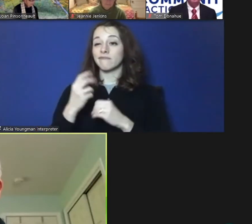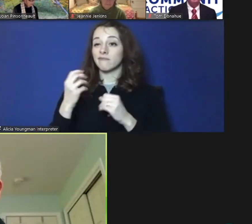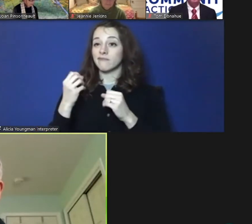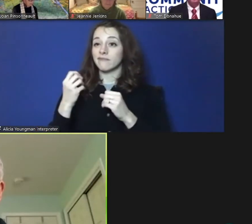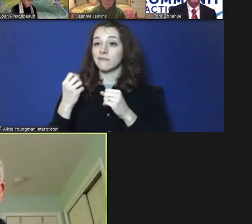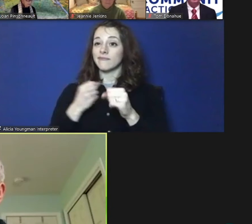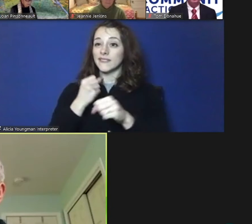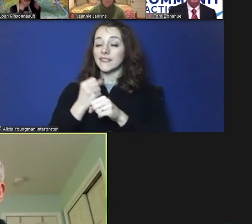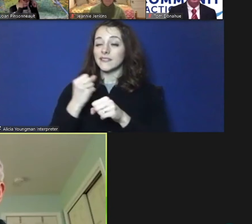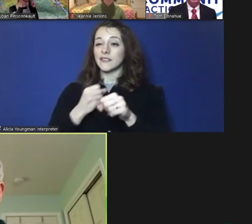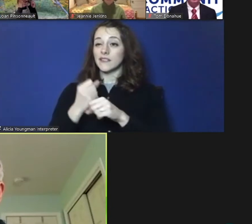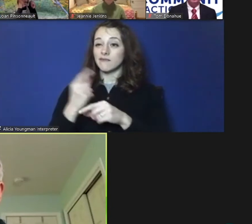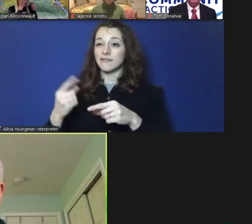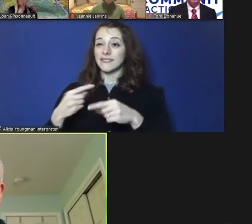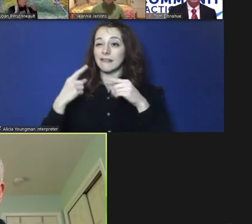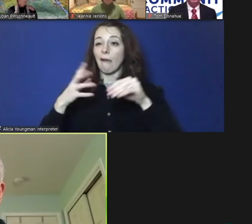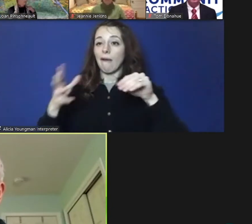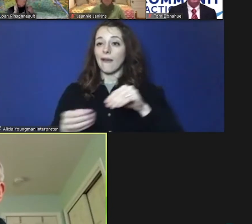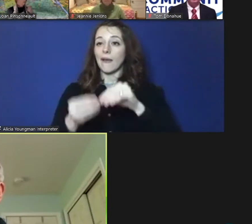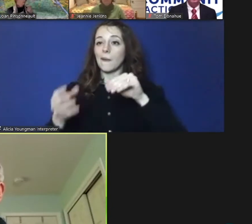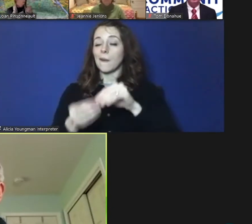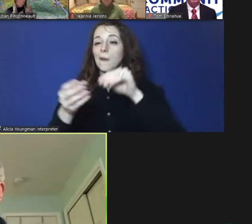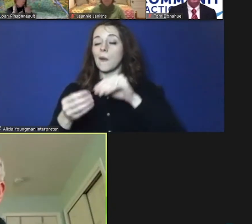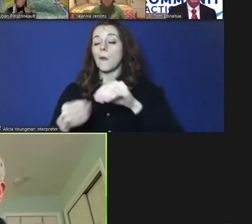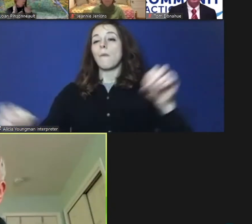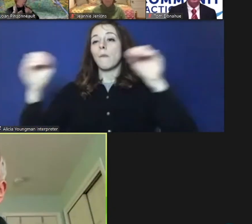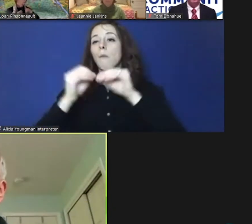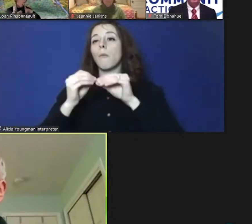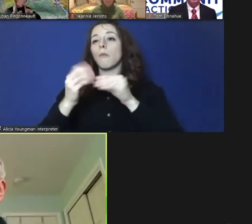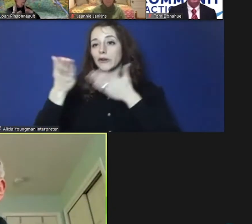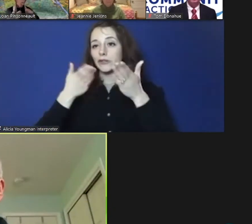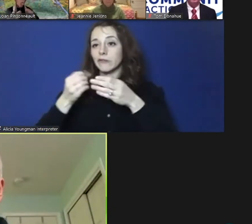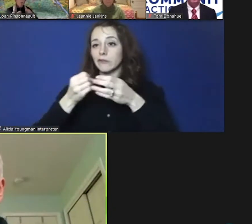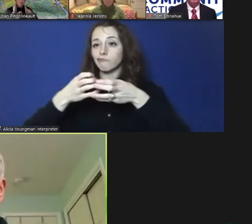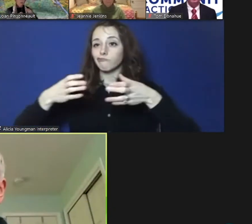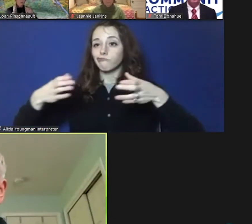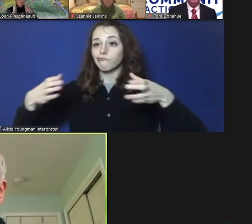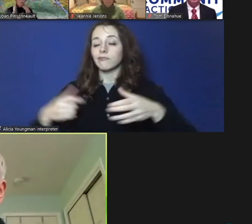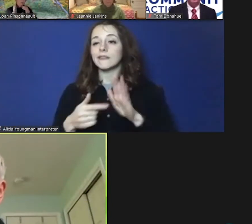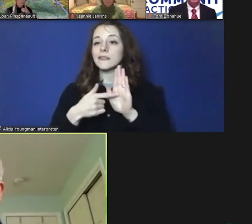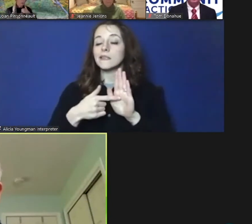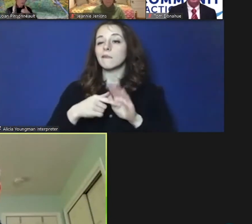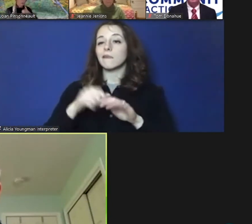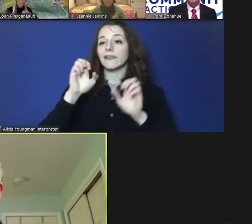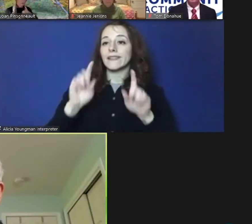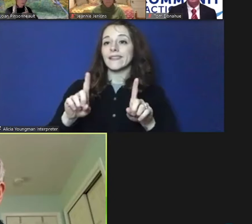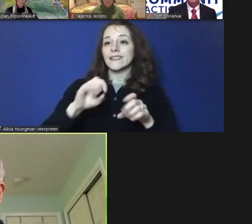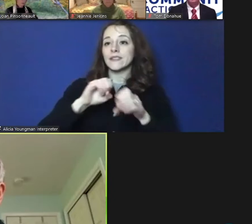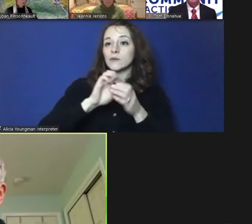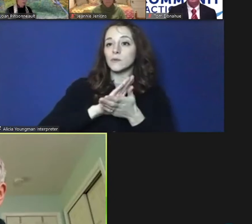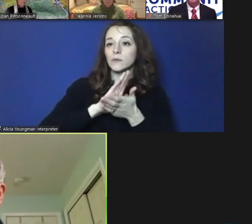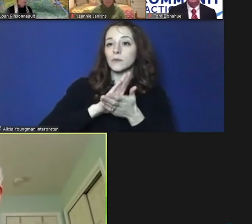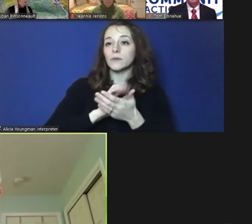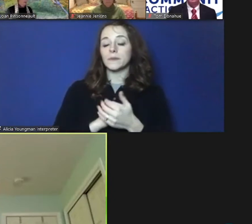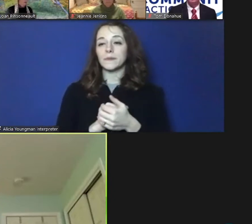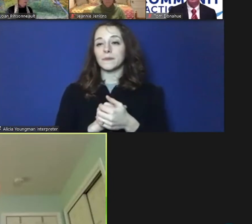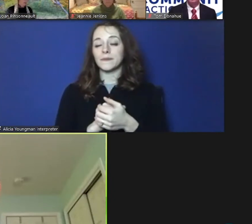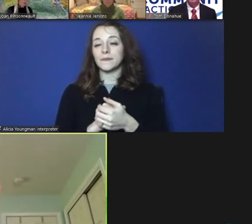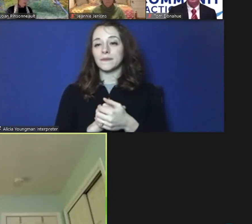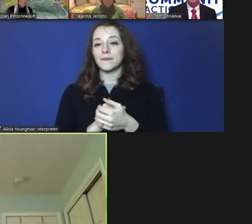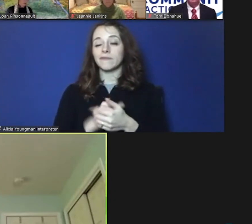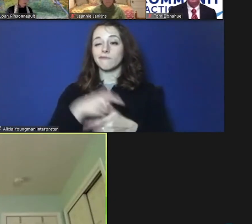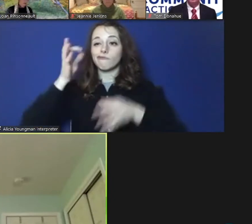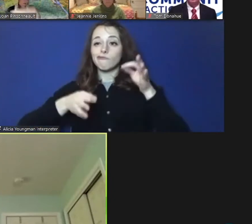added many other services. Things like education in the schools,